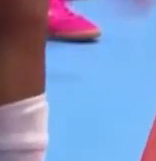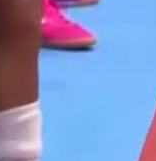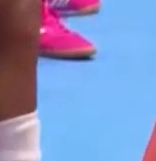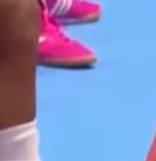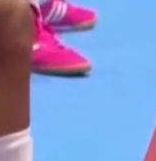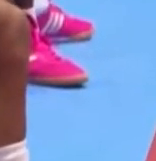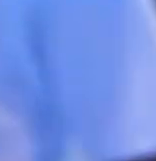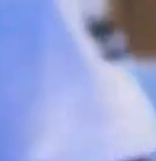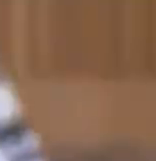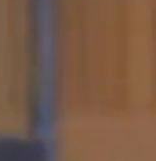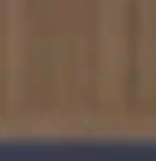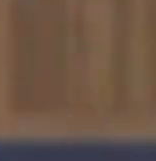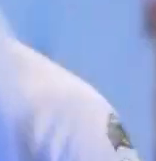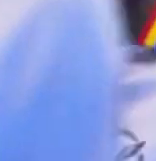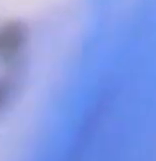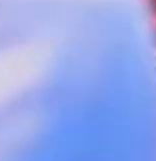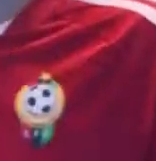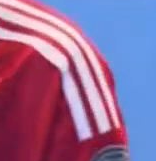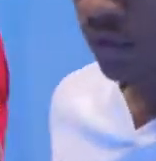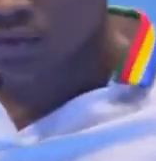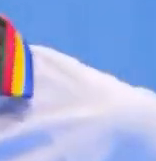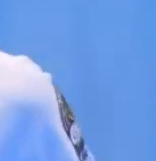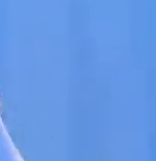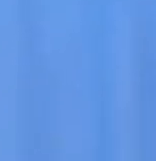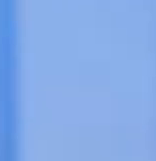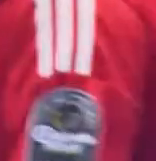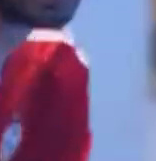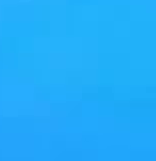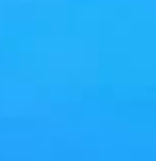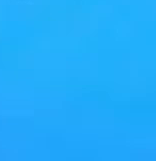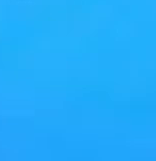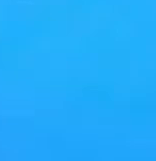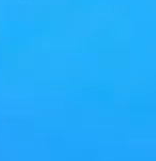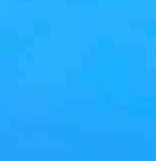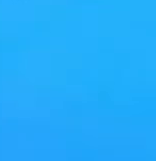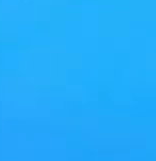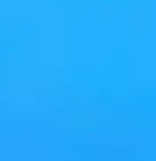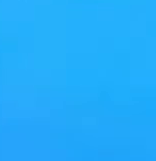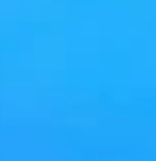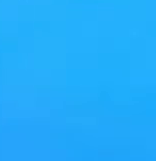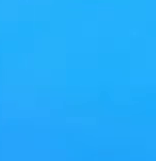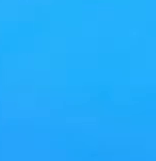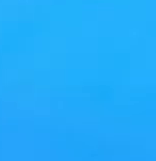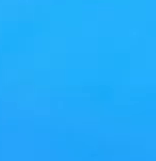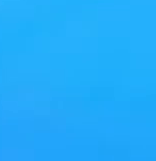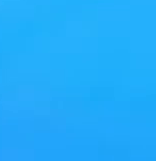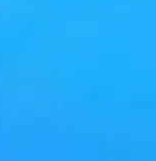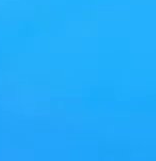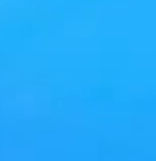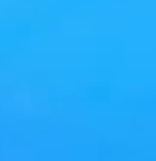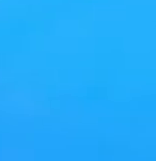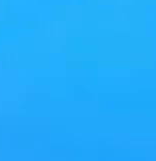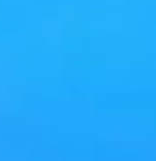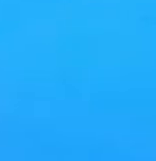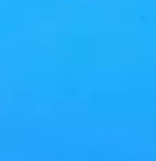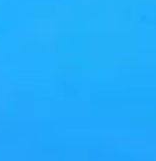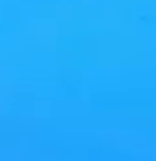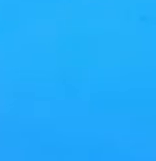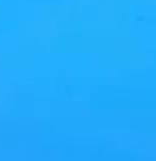Abdulhakim Rashid strike with the left foot. The Namibians all tracking back. You can see the zonal